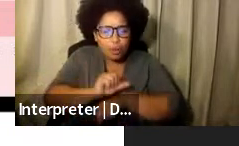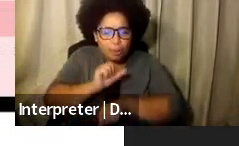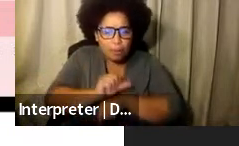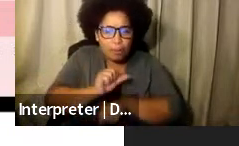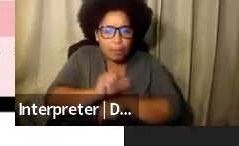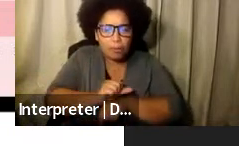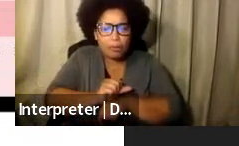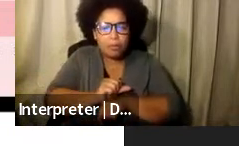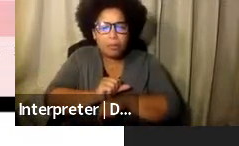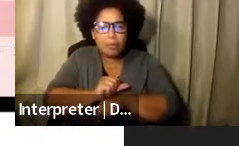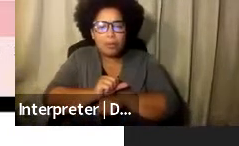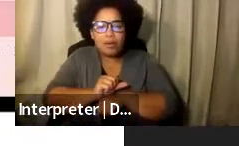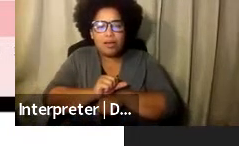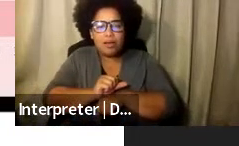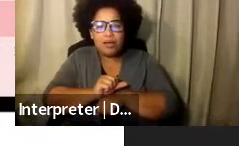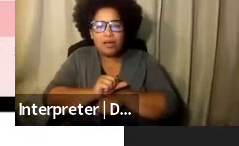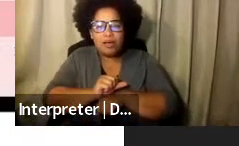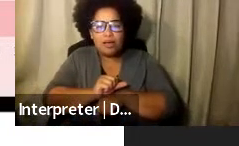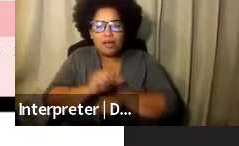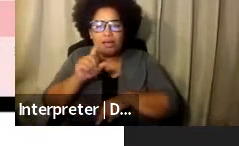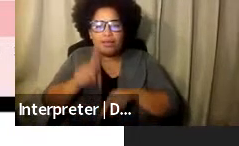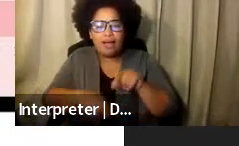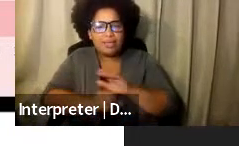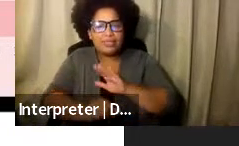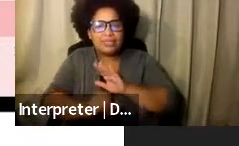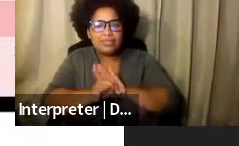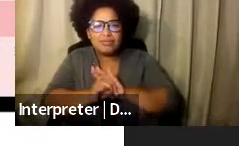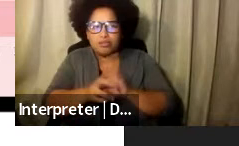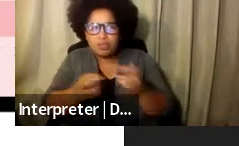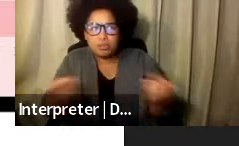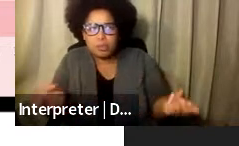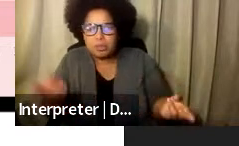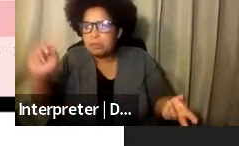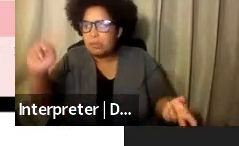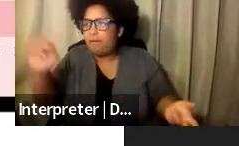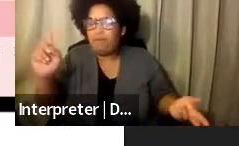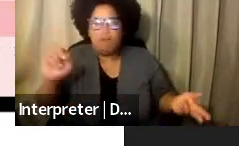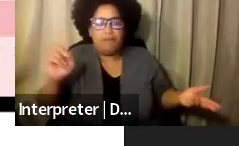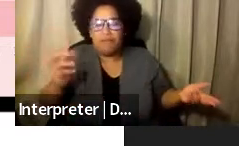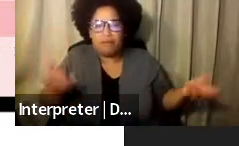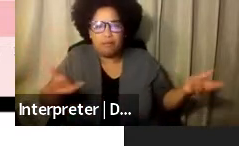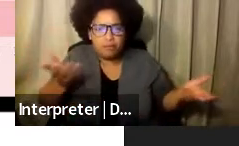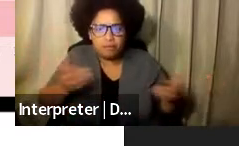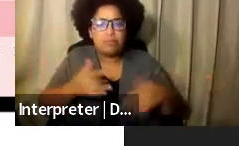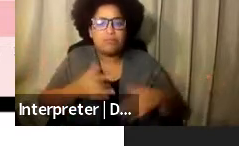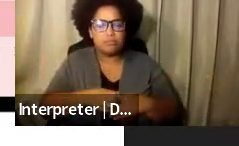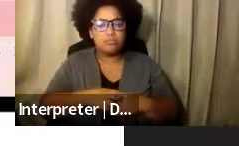and they weren't necessarily sure how to find resources during this time.